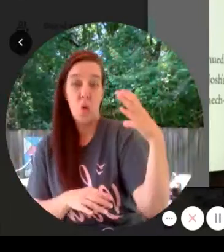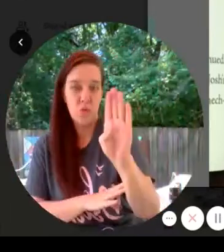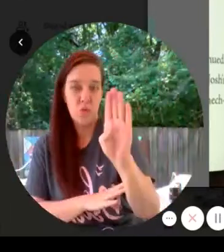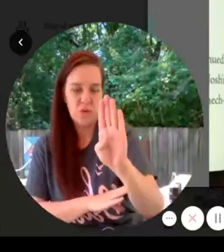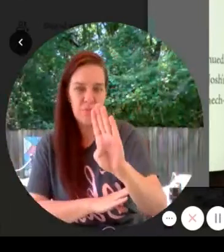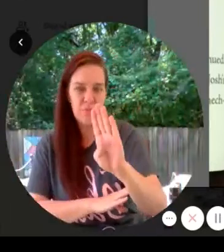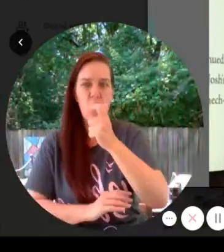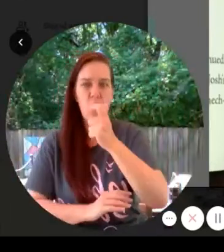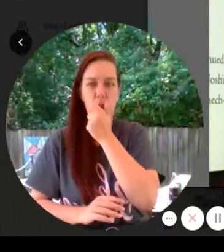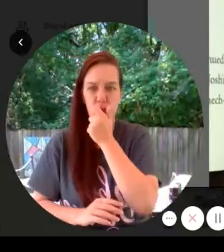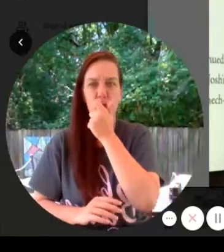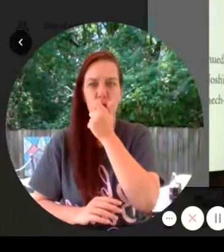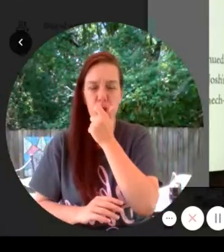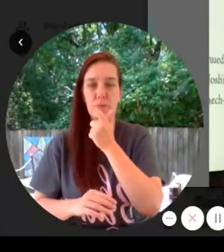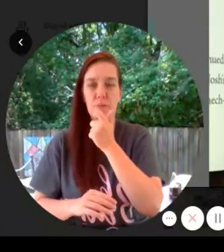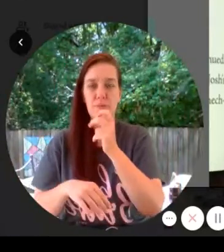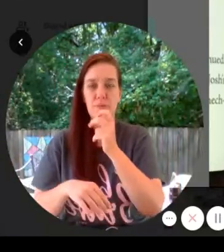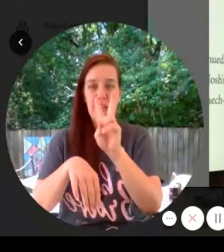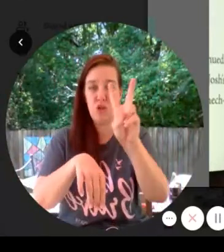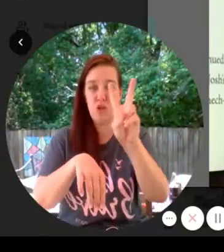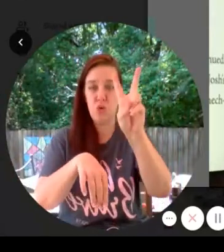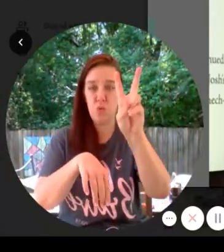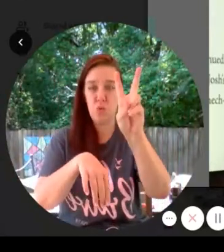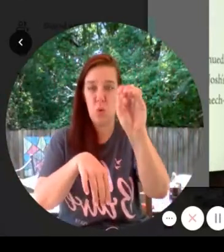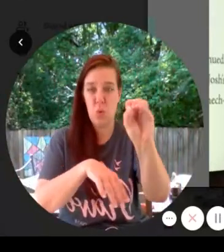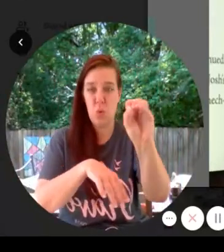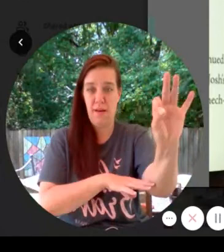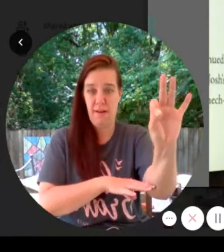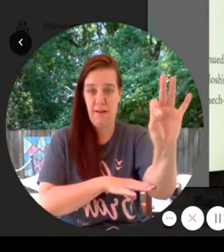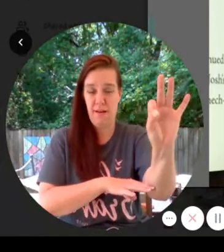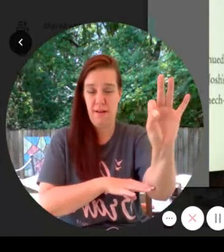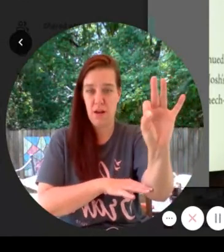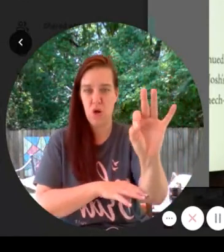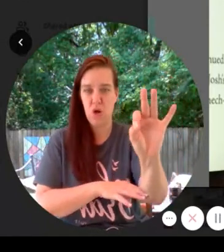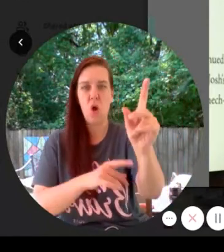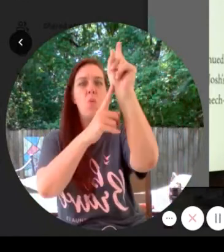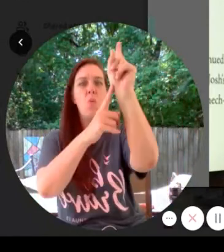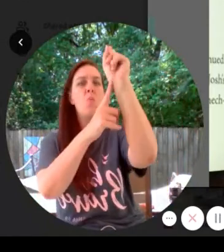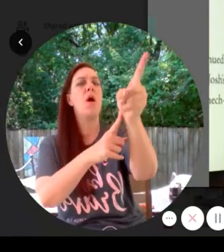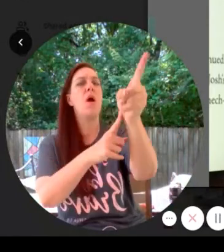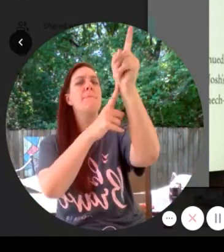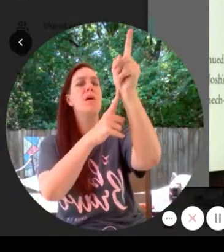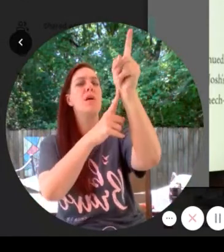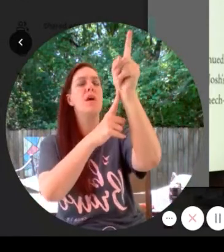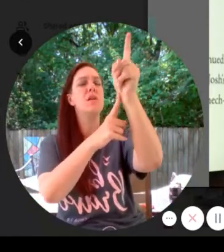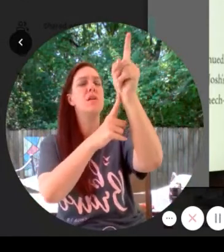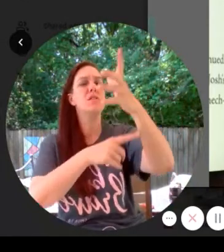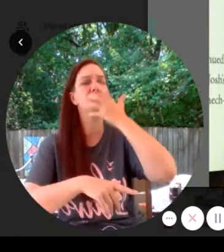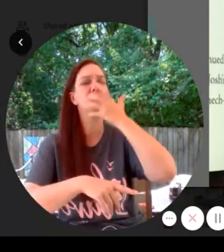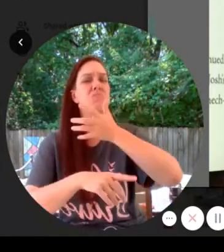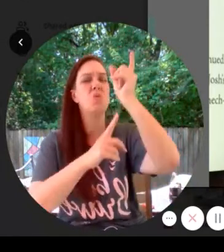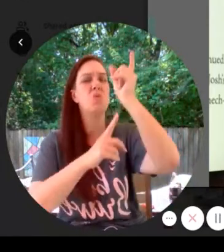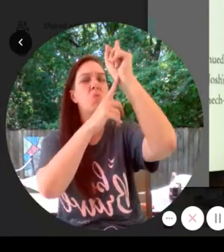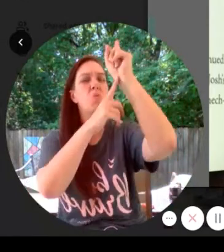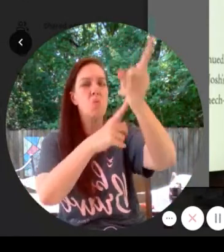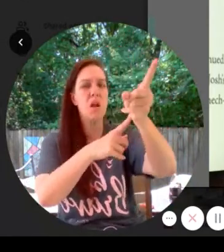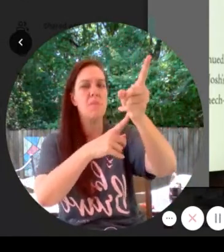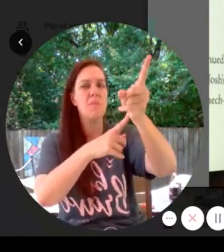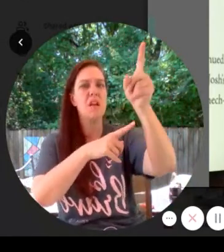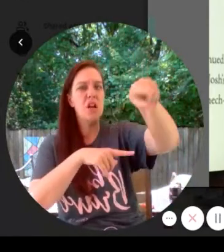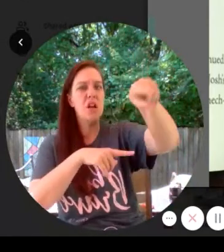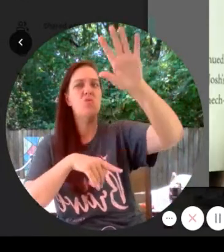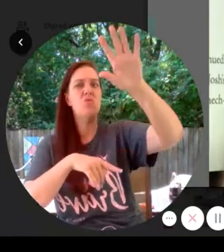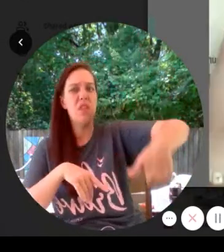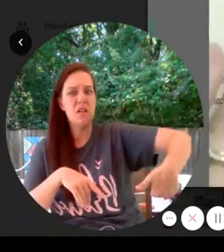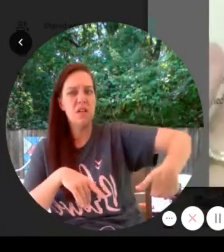whistle at 2:09. 1 minute, Coach O shouted. 1 minute and you're